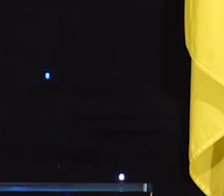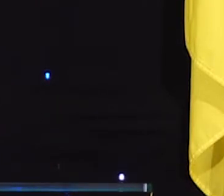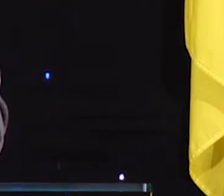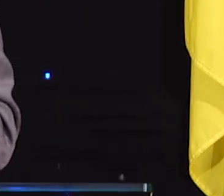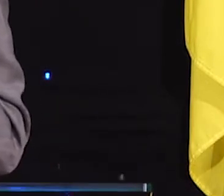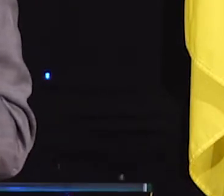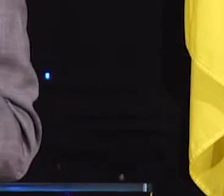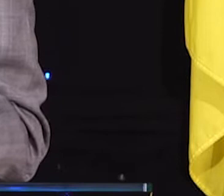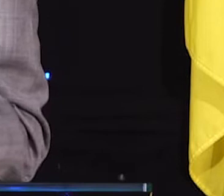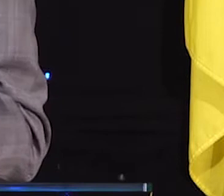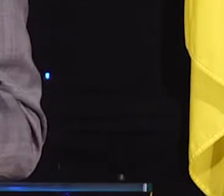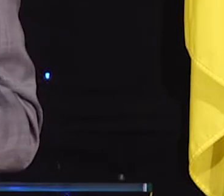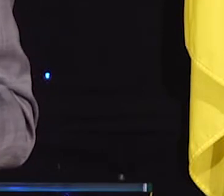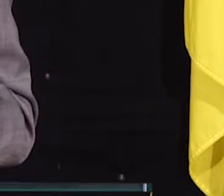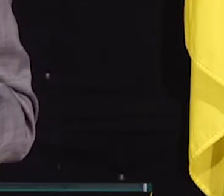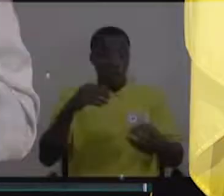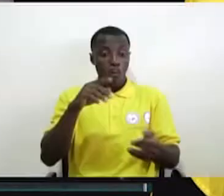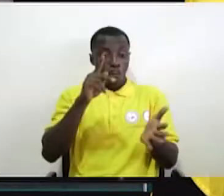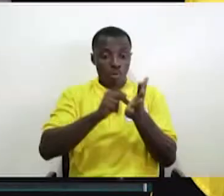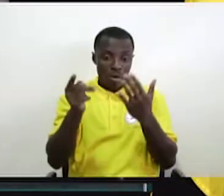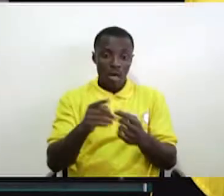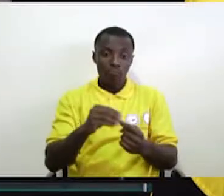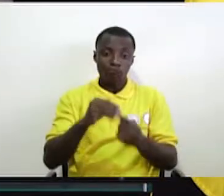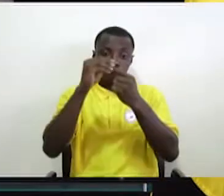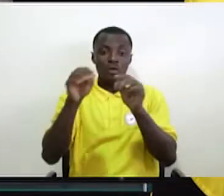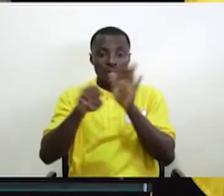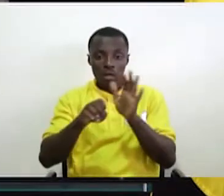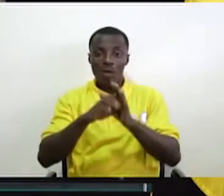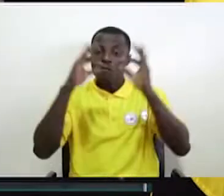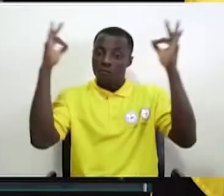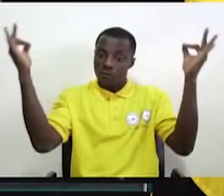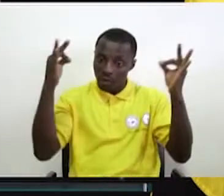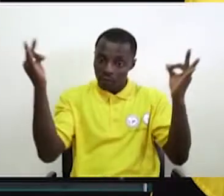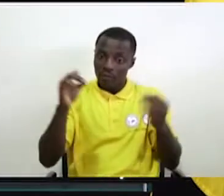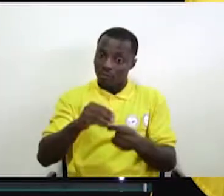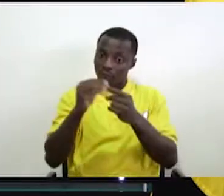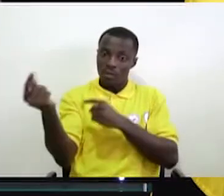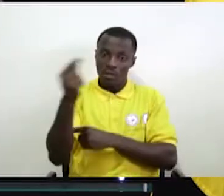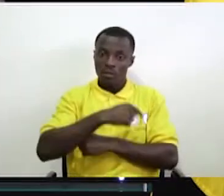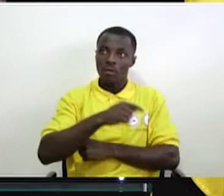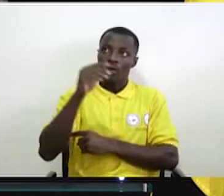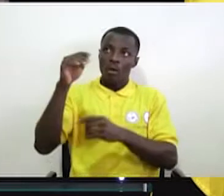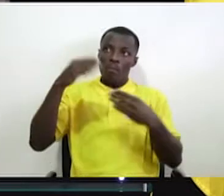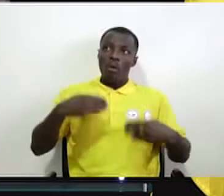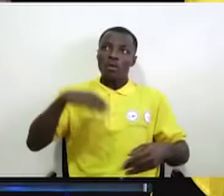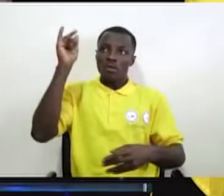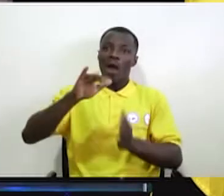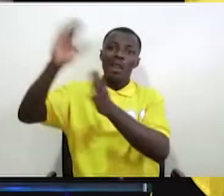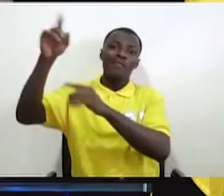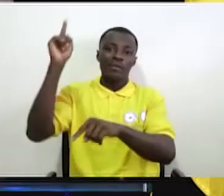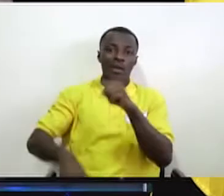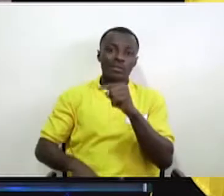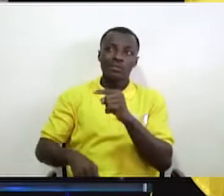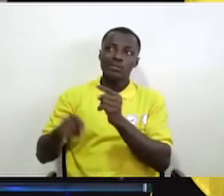occasions, they could take the bodies. Nanso na pon da bi wo ho no mu a otumu yi saa emu no. They do